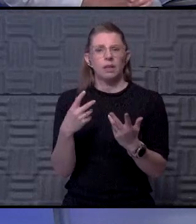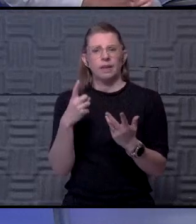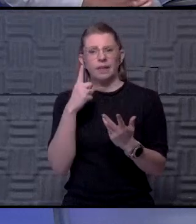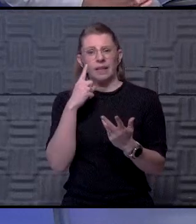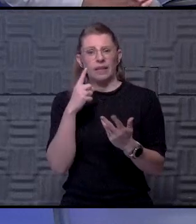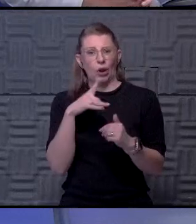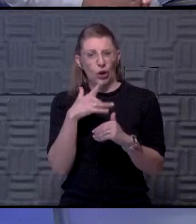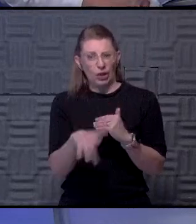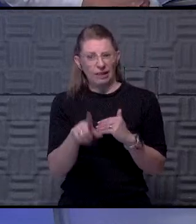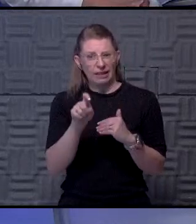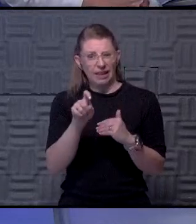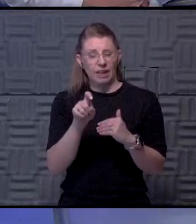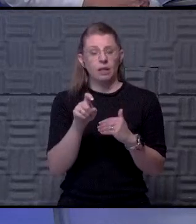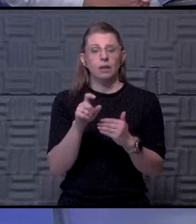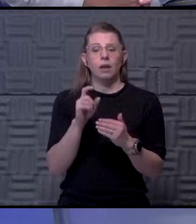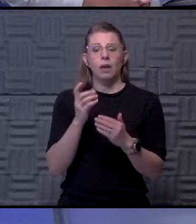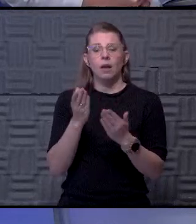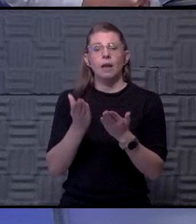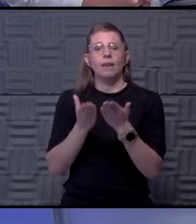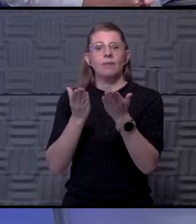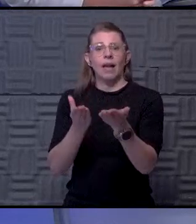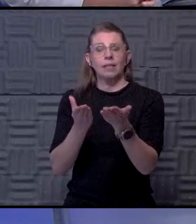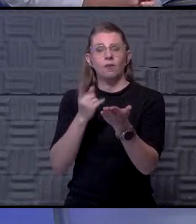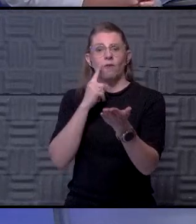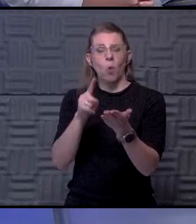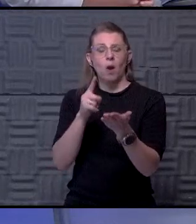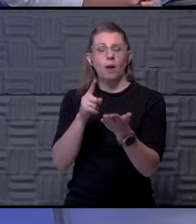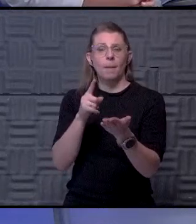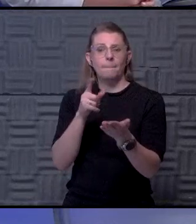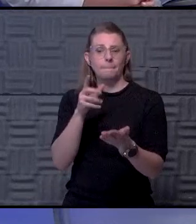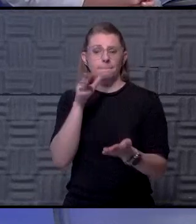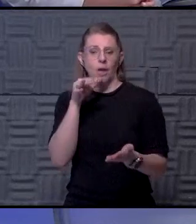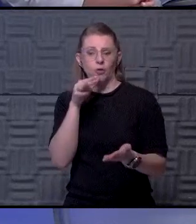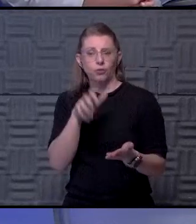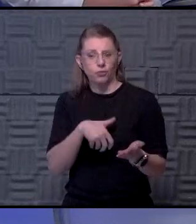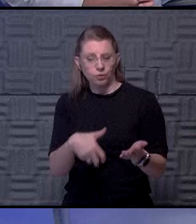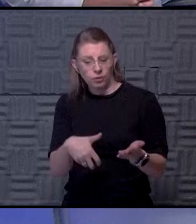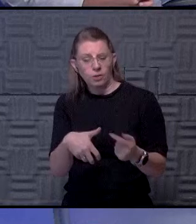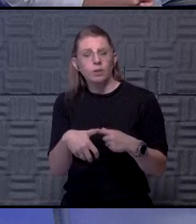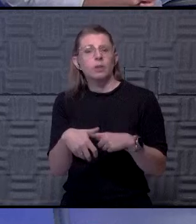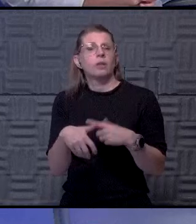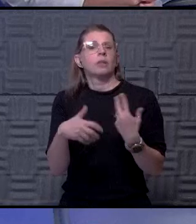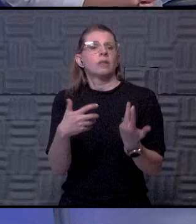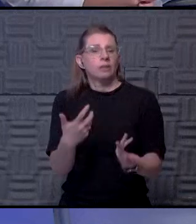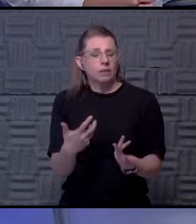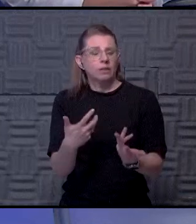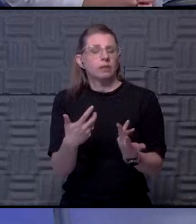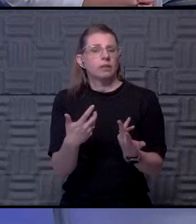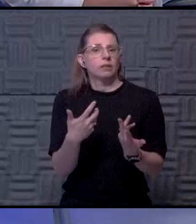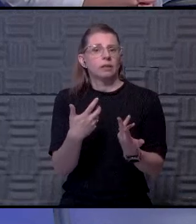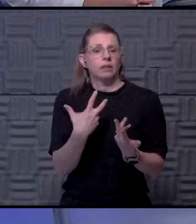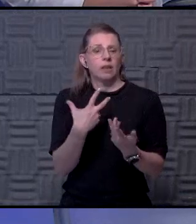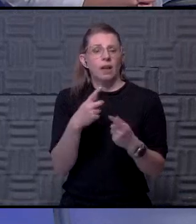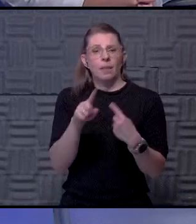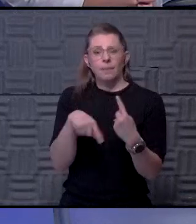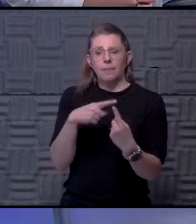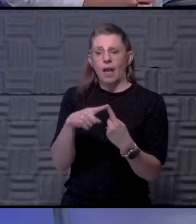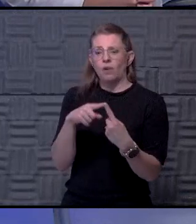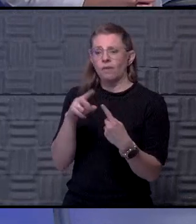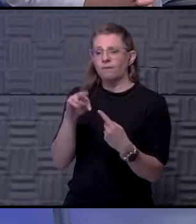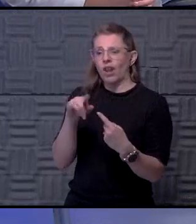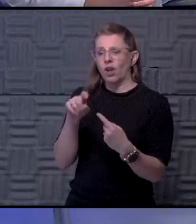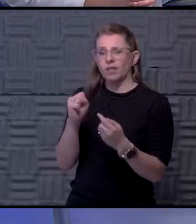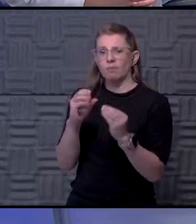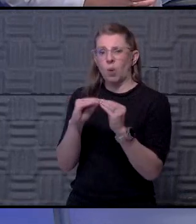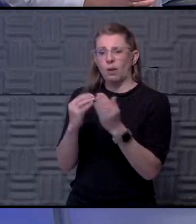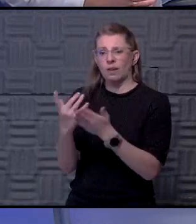early. What's your advice for expectant mothers on getting the vaccine as we get more information about the other variants? Yeah, so, and Hawkeye,